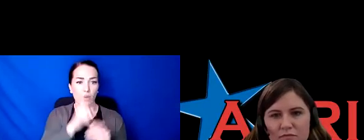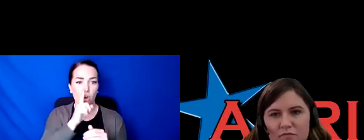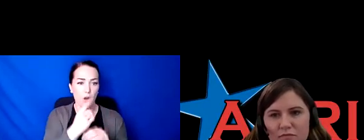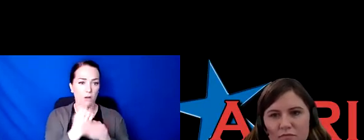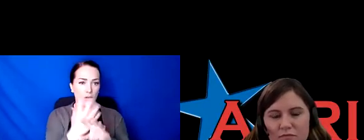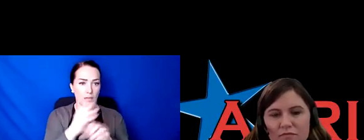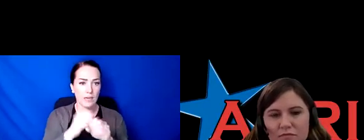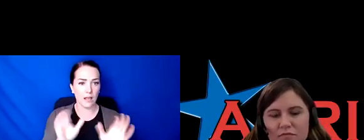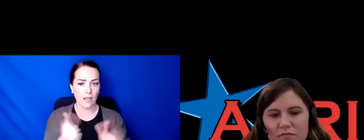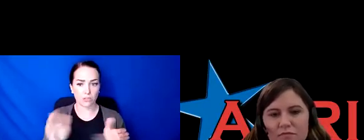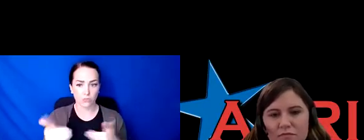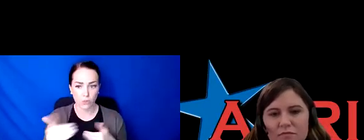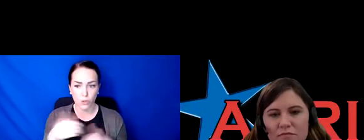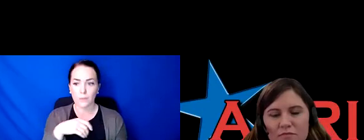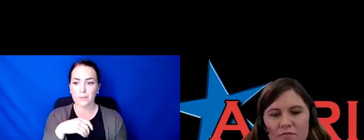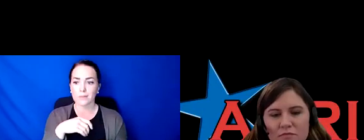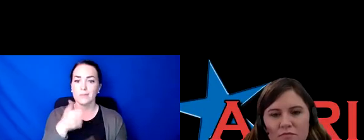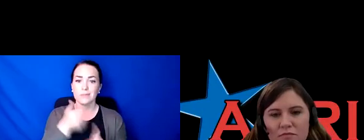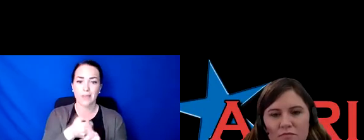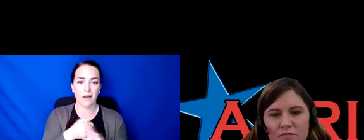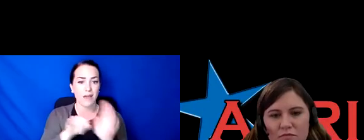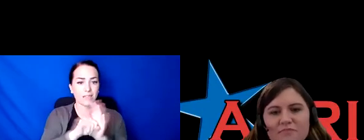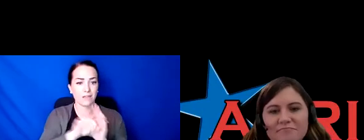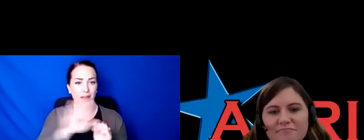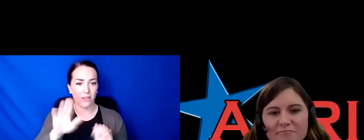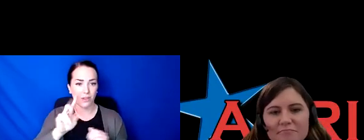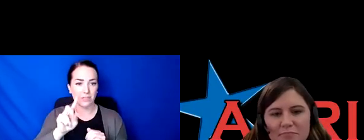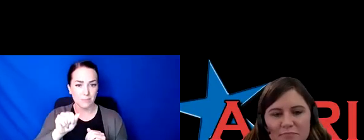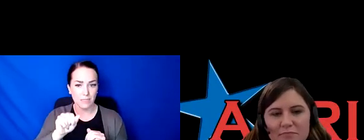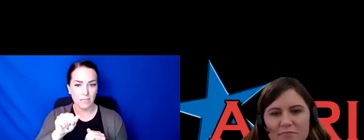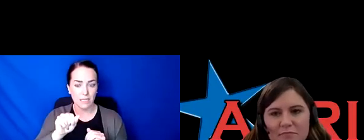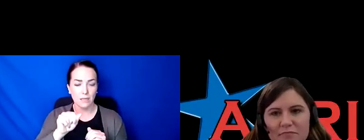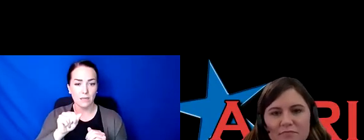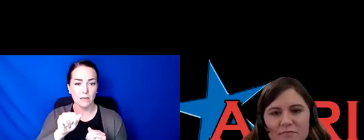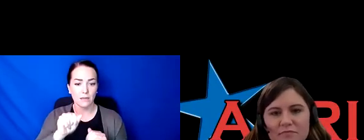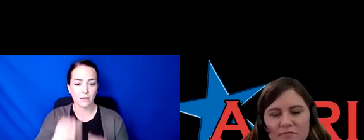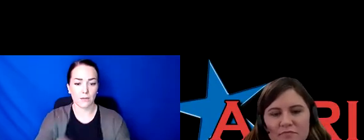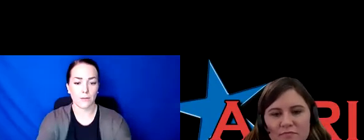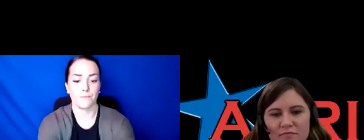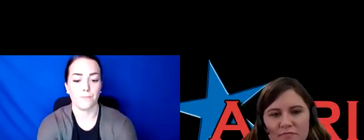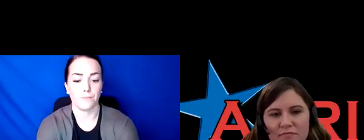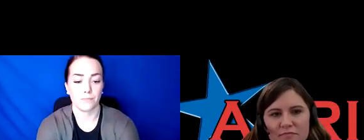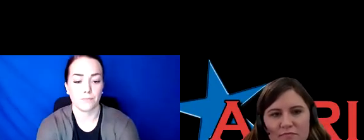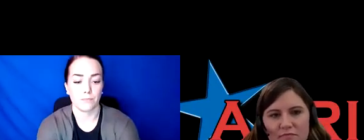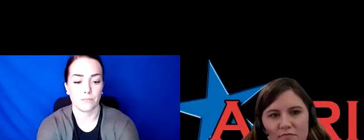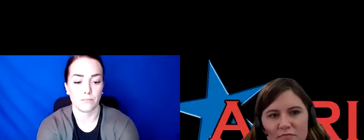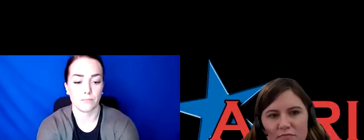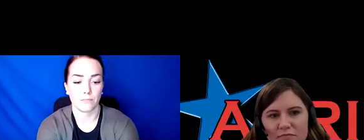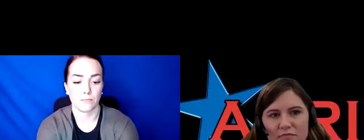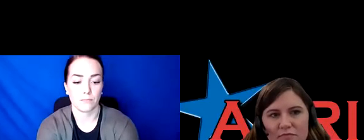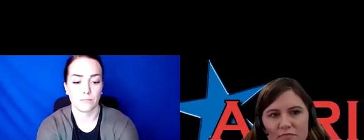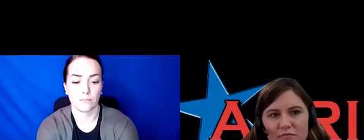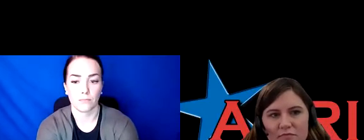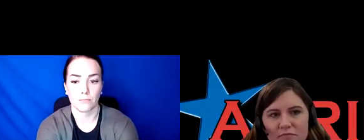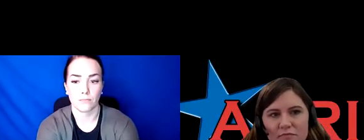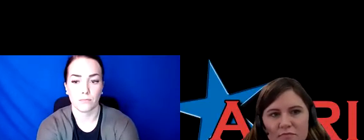them self-identify their disability is I don't have one. Um, and we do explain, try to